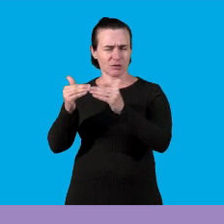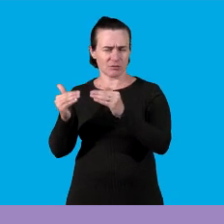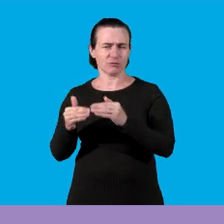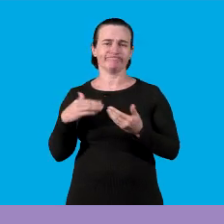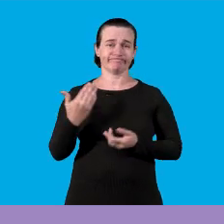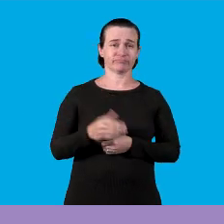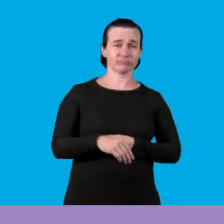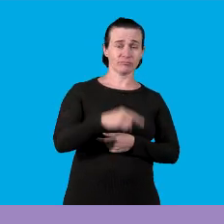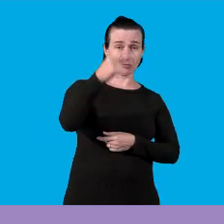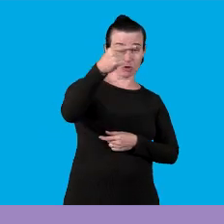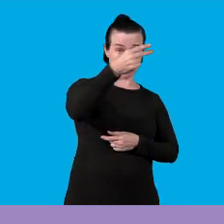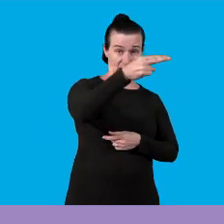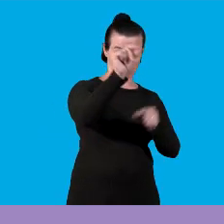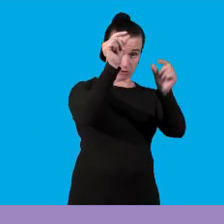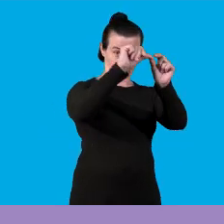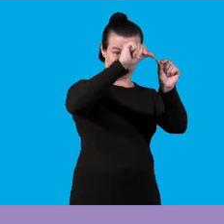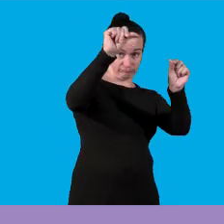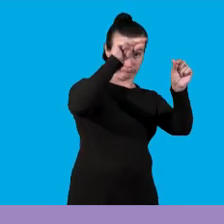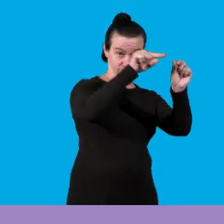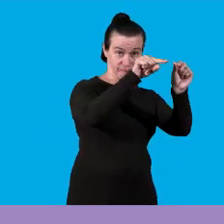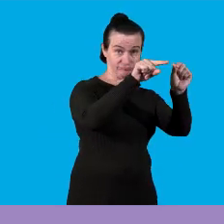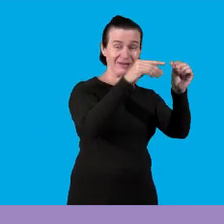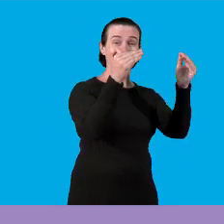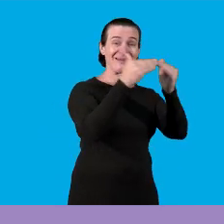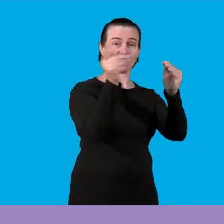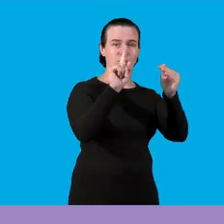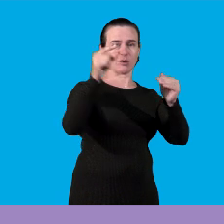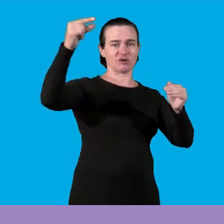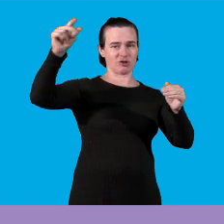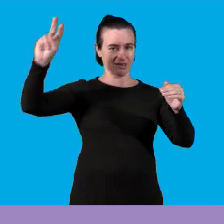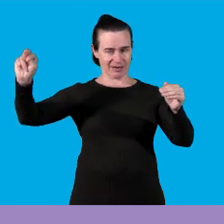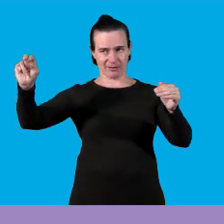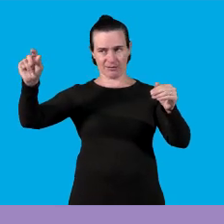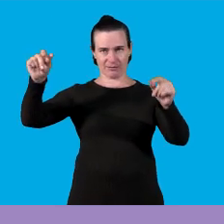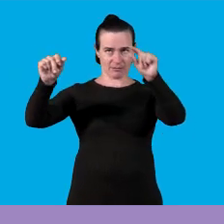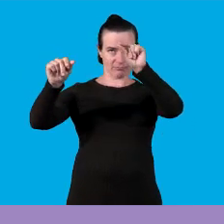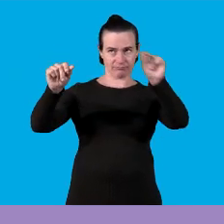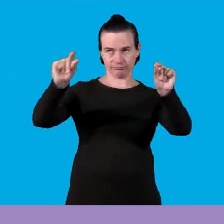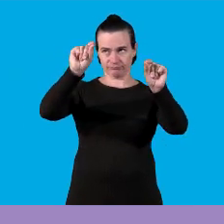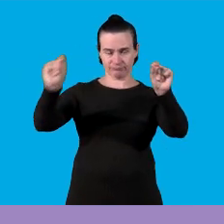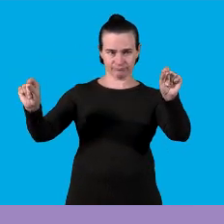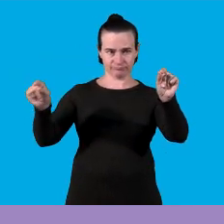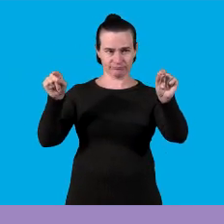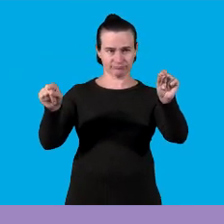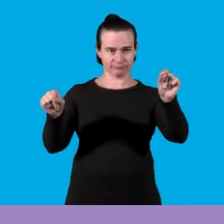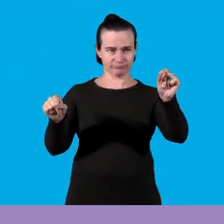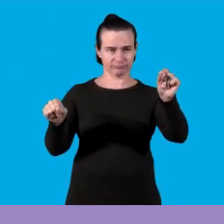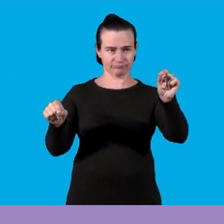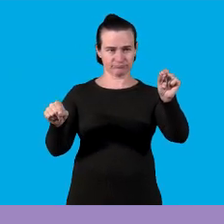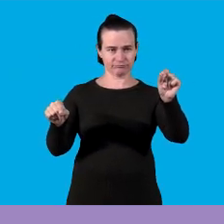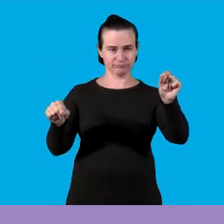GH is equals to GN. And by the way, we are dealing with, in quadrilateral,